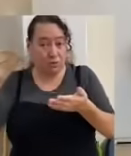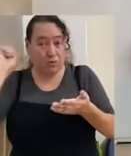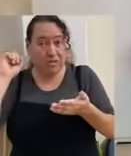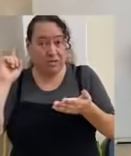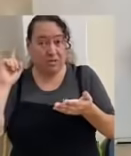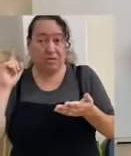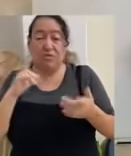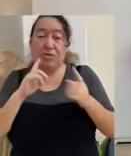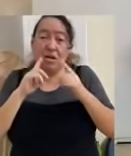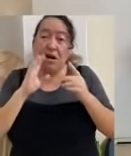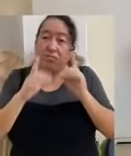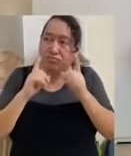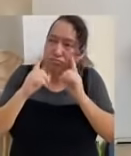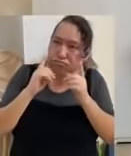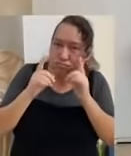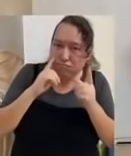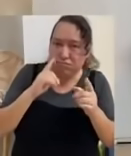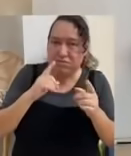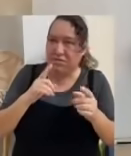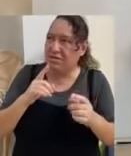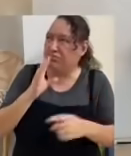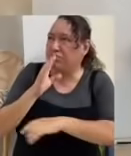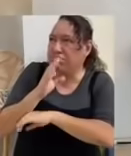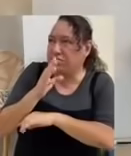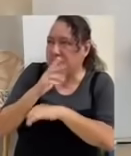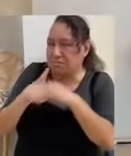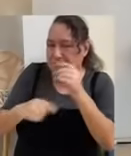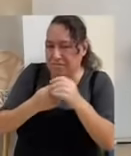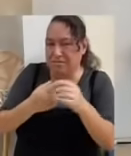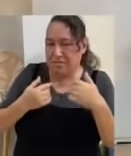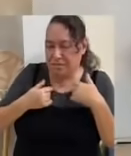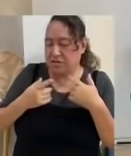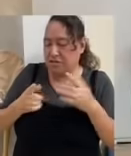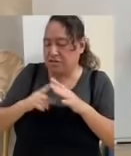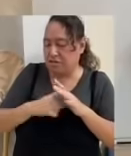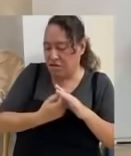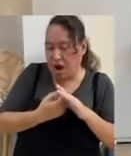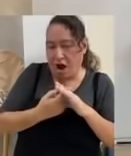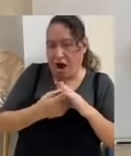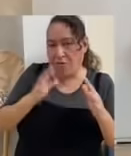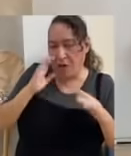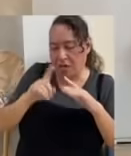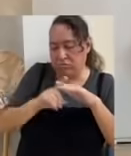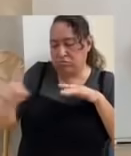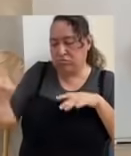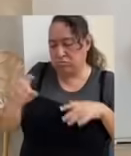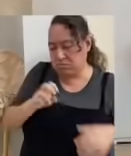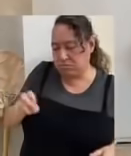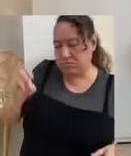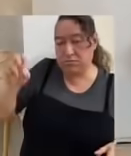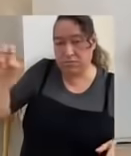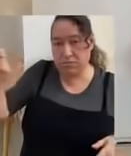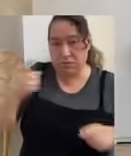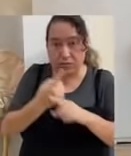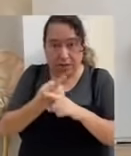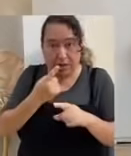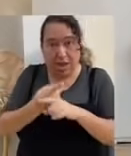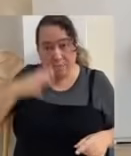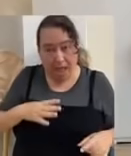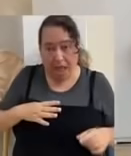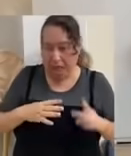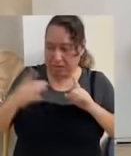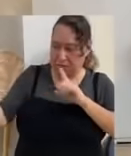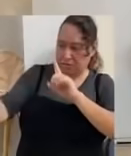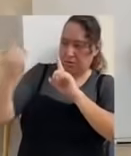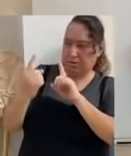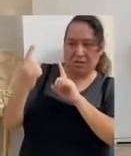Jesus finished talking about, and then he starts going on a journey. He says he's going on a journey. Then a man comes and